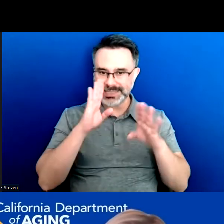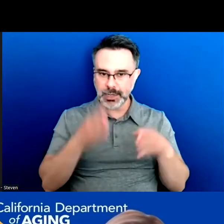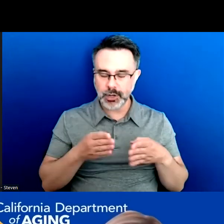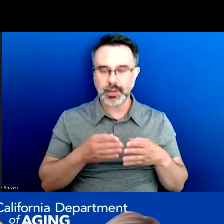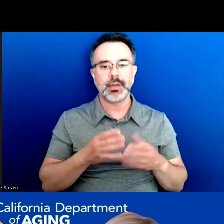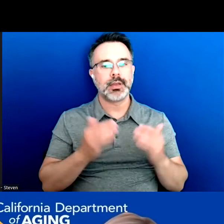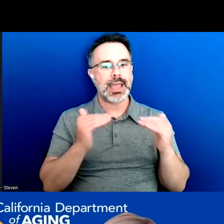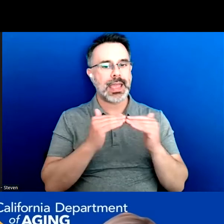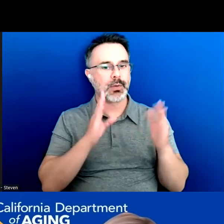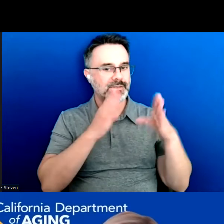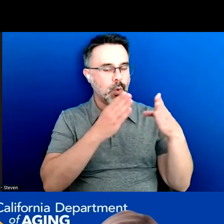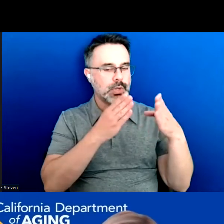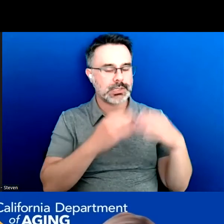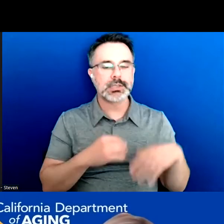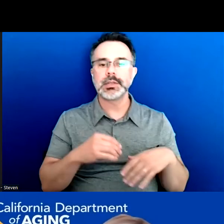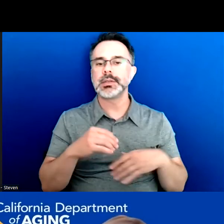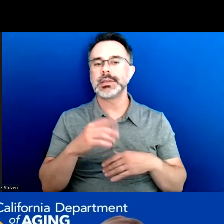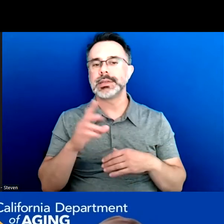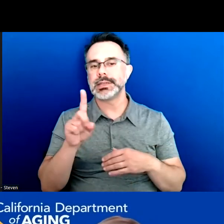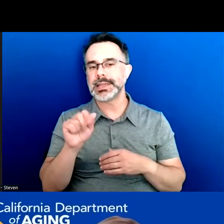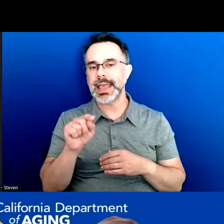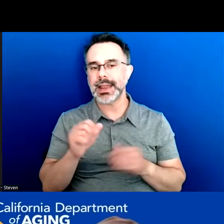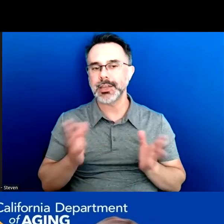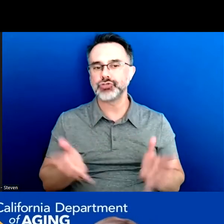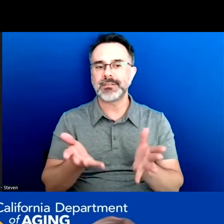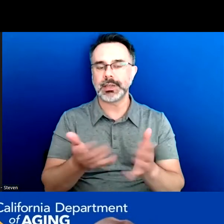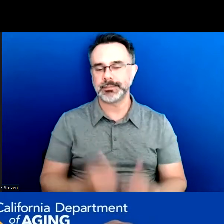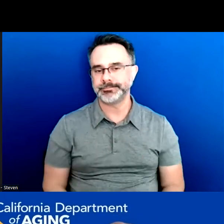data-driven. Next slide, please.